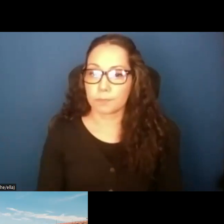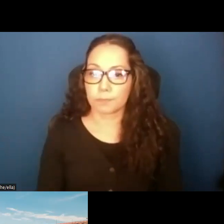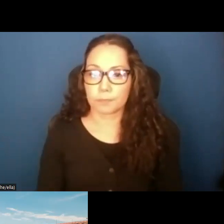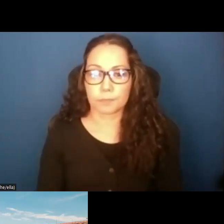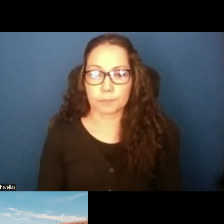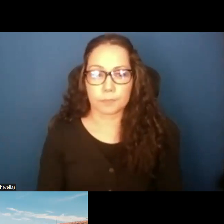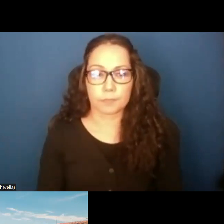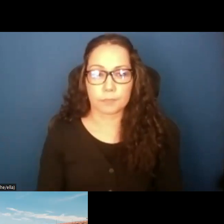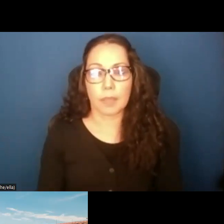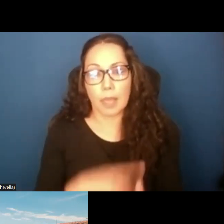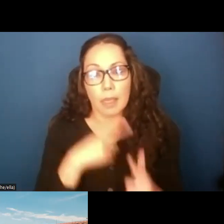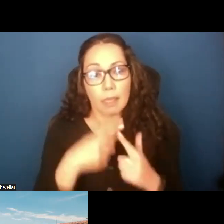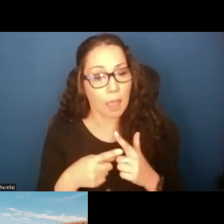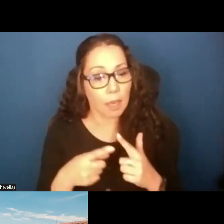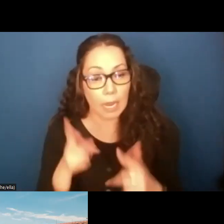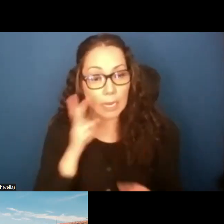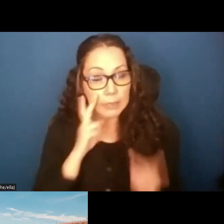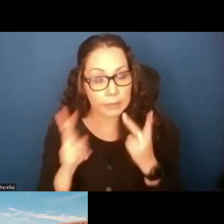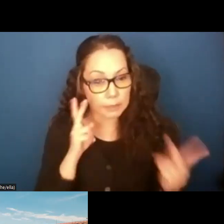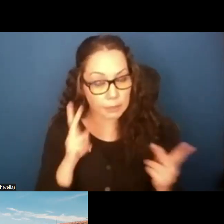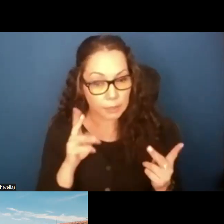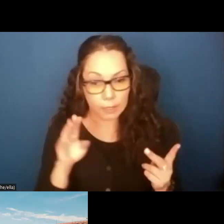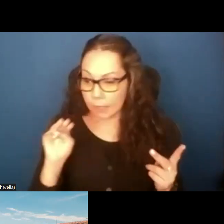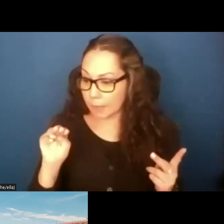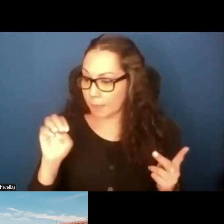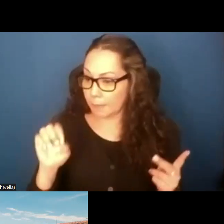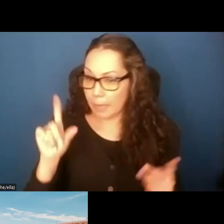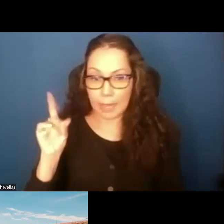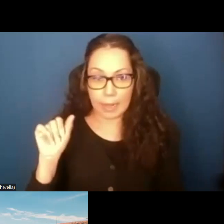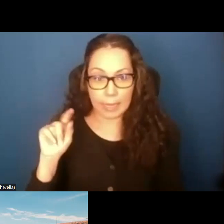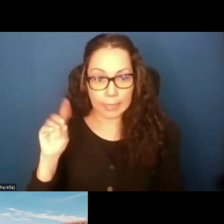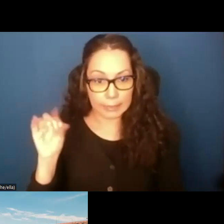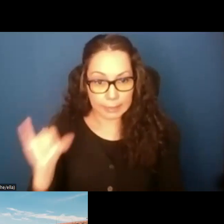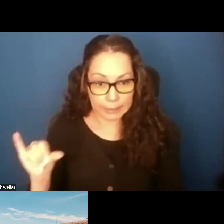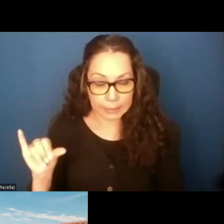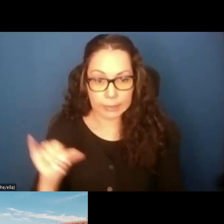And then I see Melody Taylor-Stark with her hand raised.